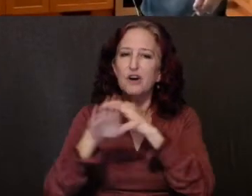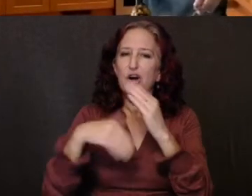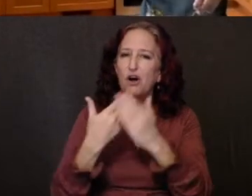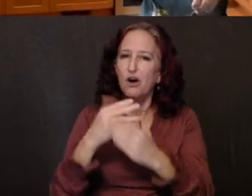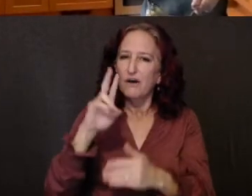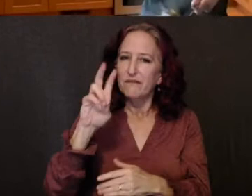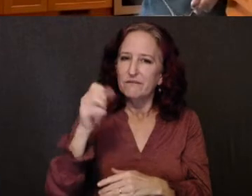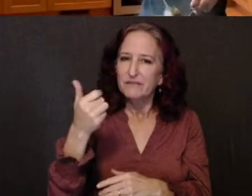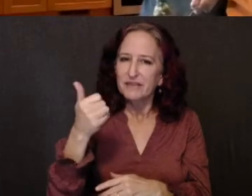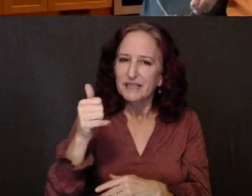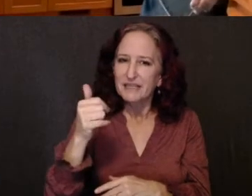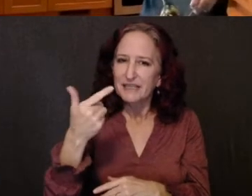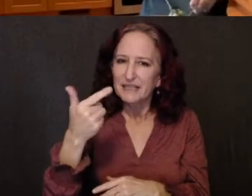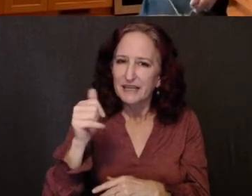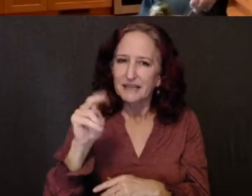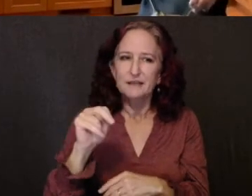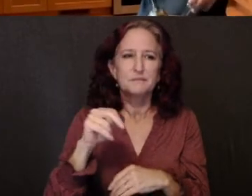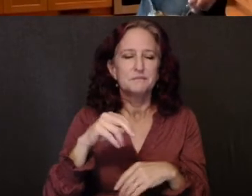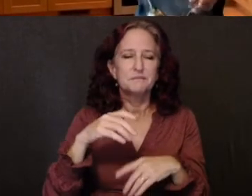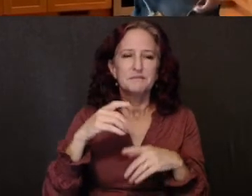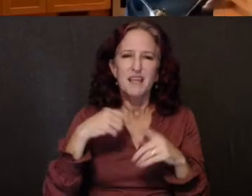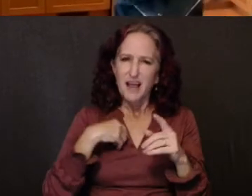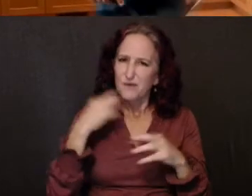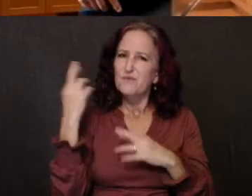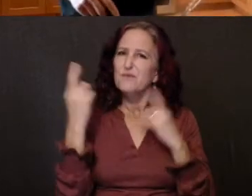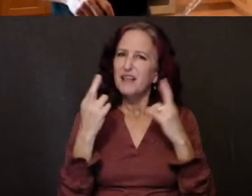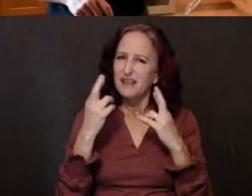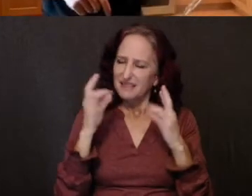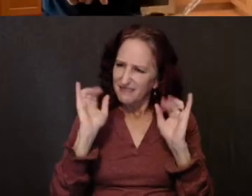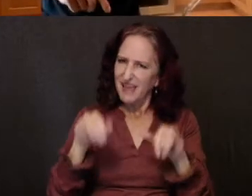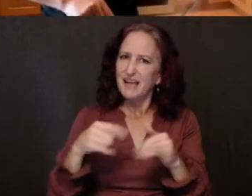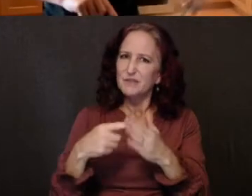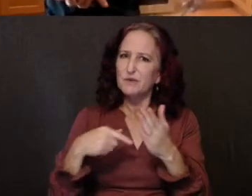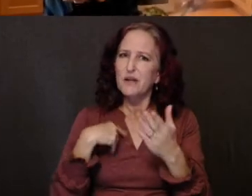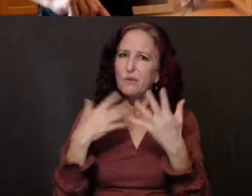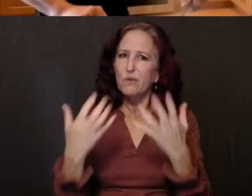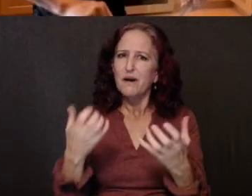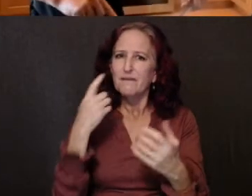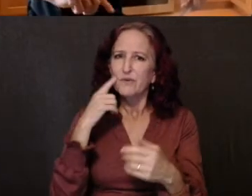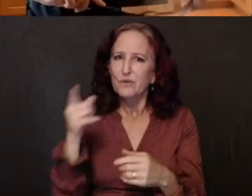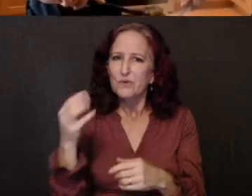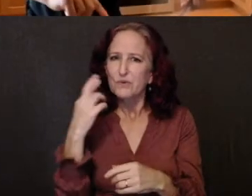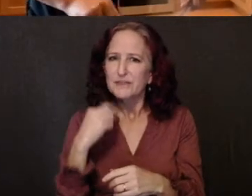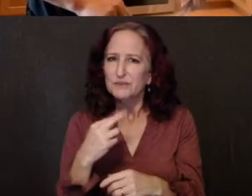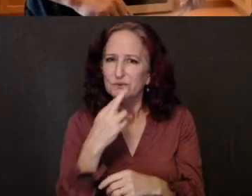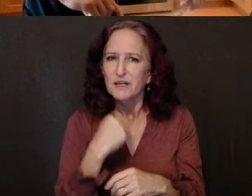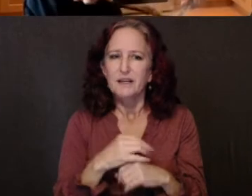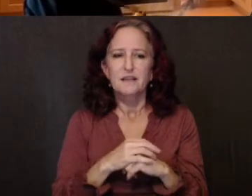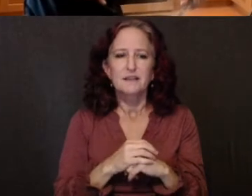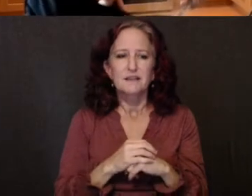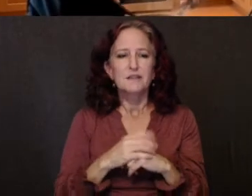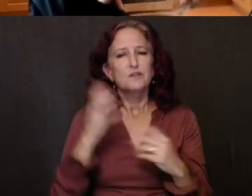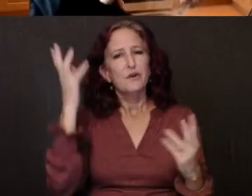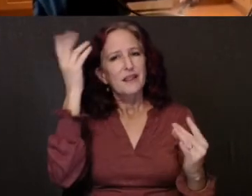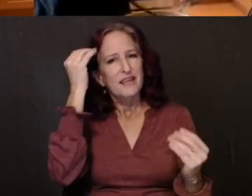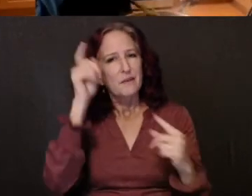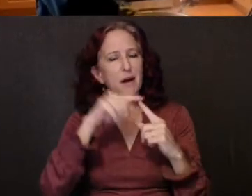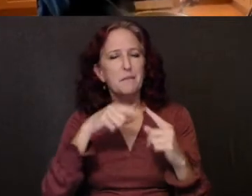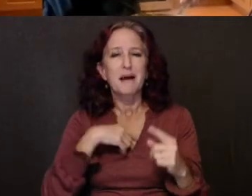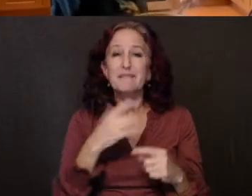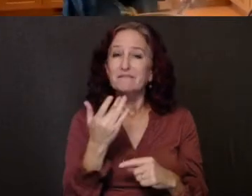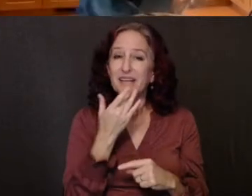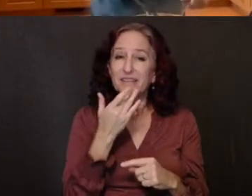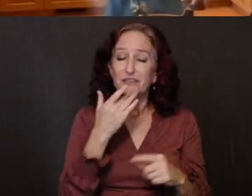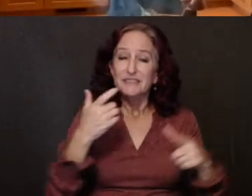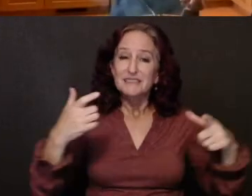country, and was doing this Veganize the World project. And then I started thinking,